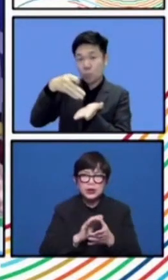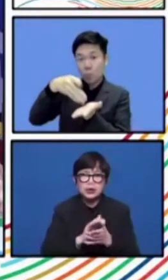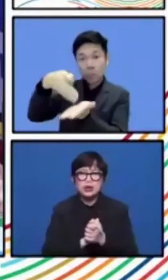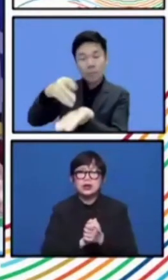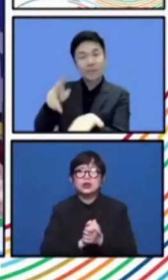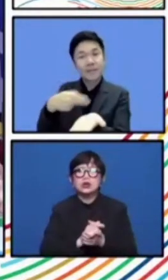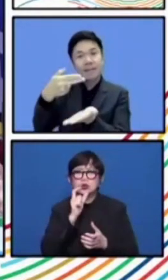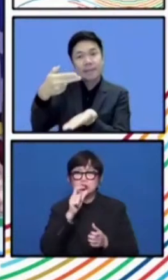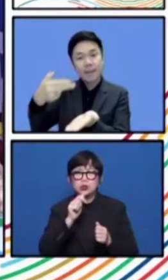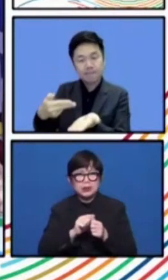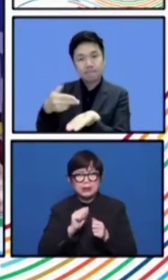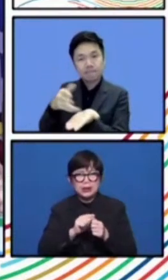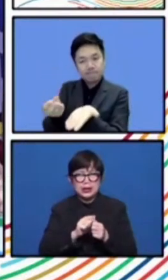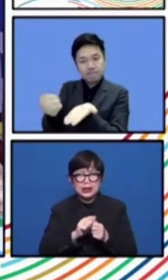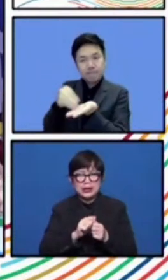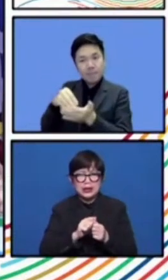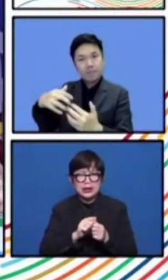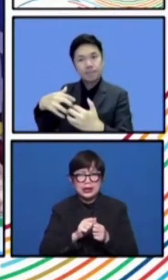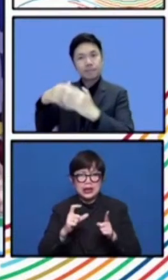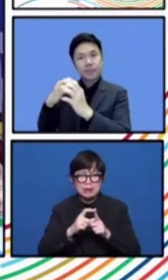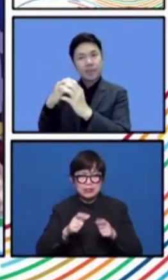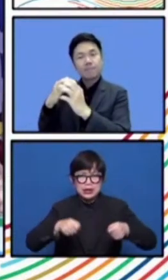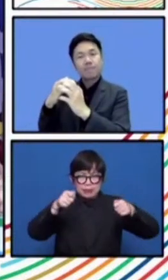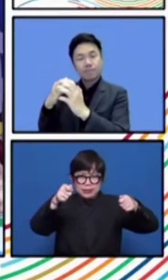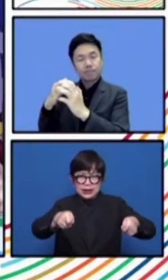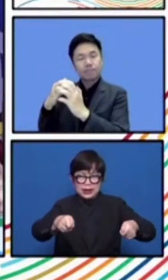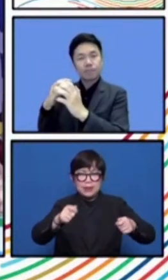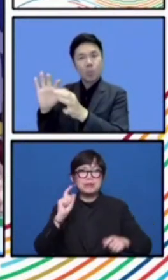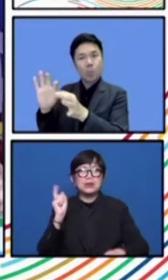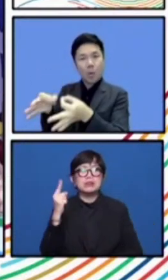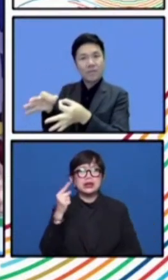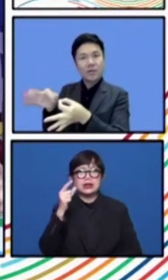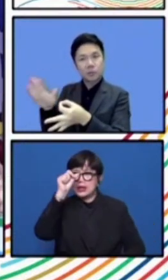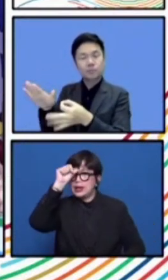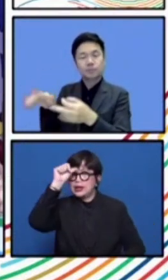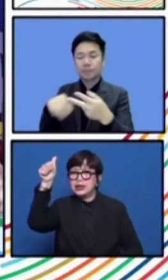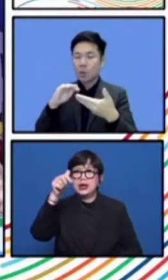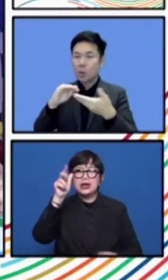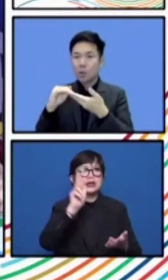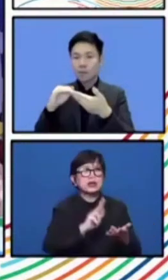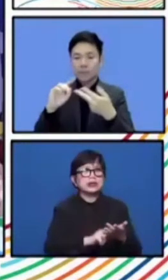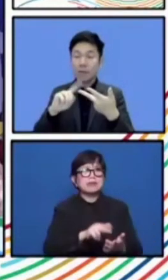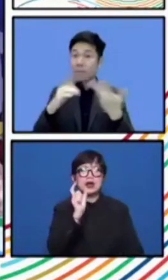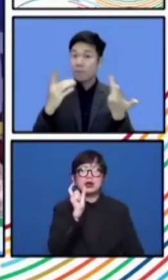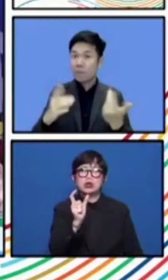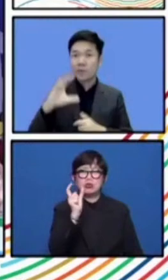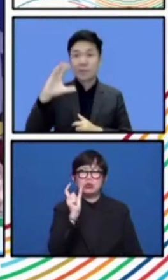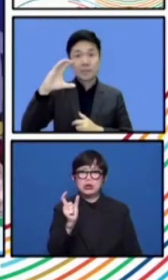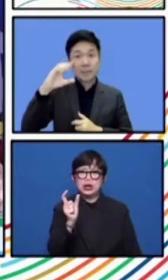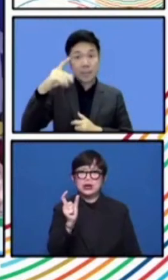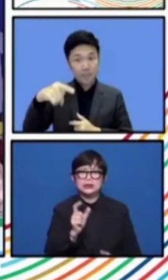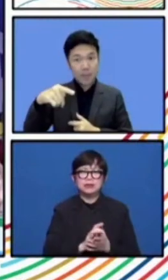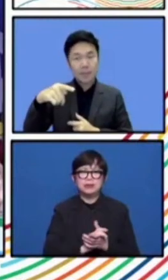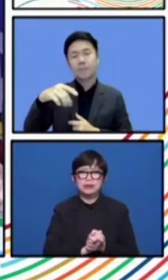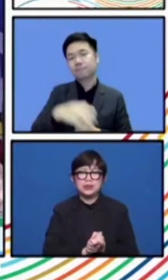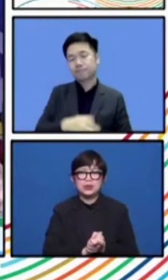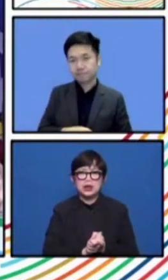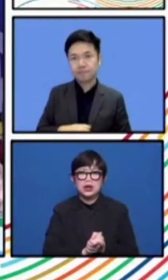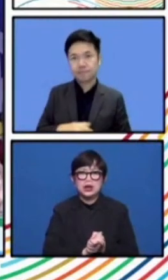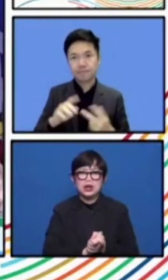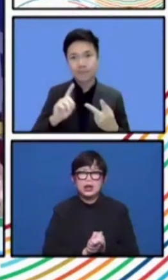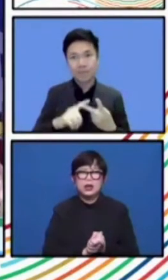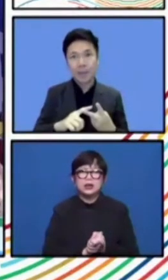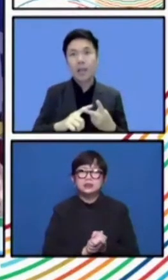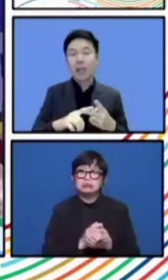for welfare of persons with autism cerebral palsy mental retardation and multiple Disability Act 1999.